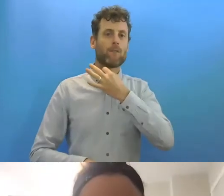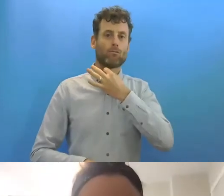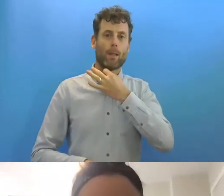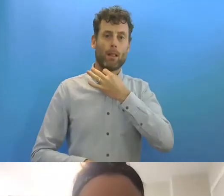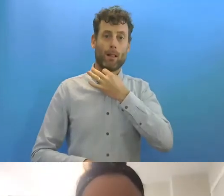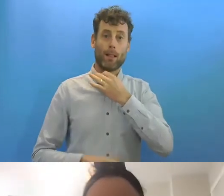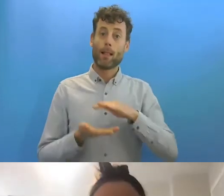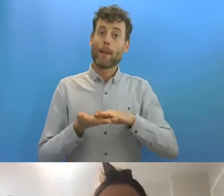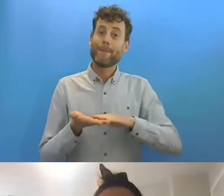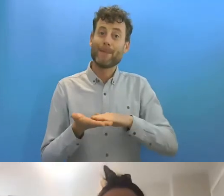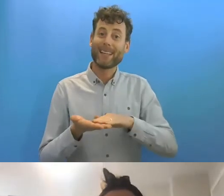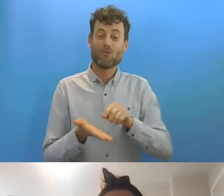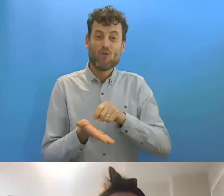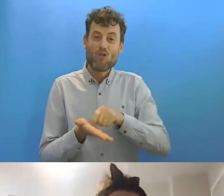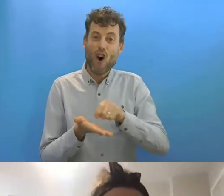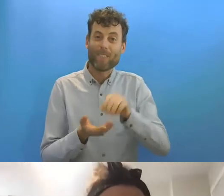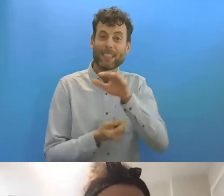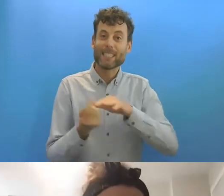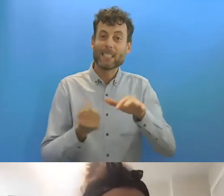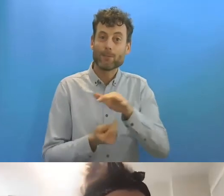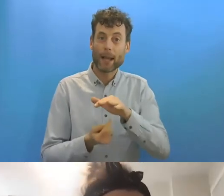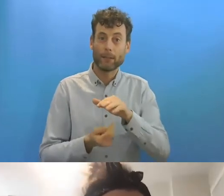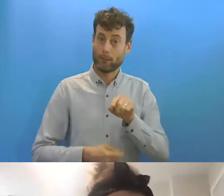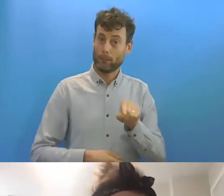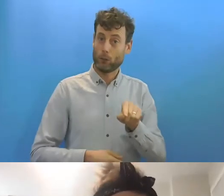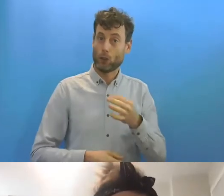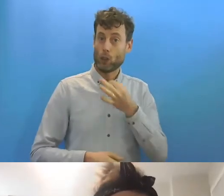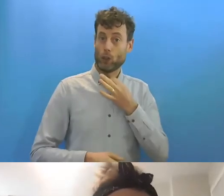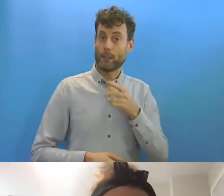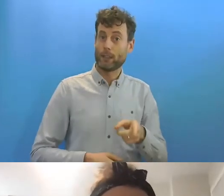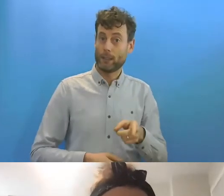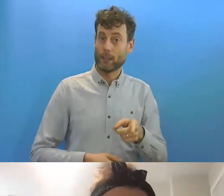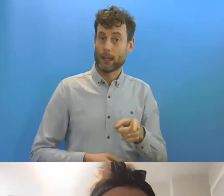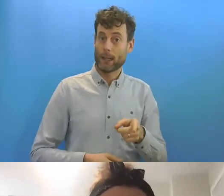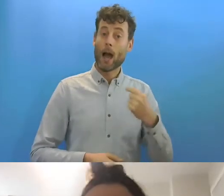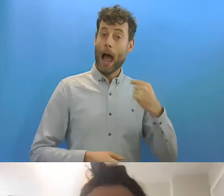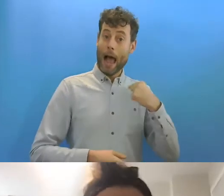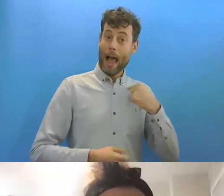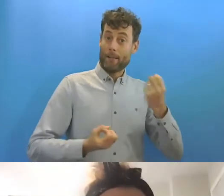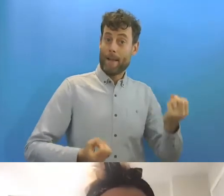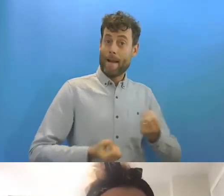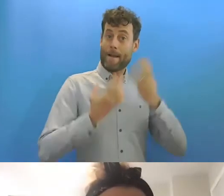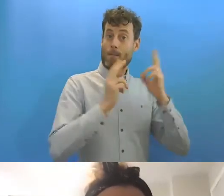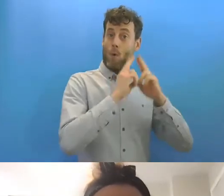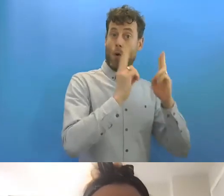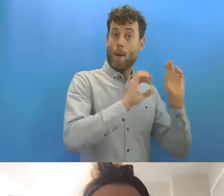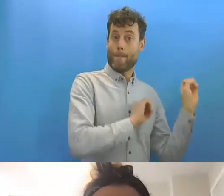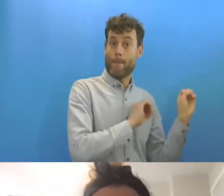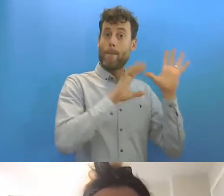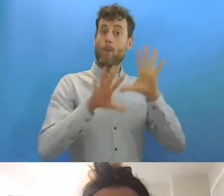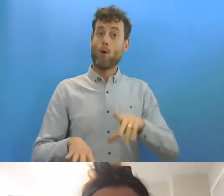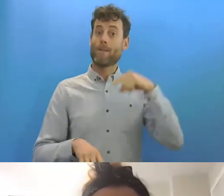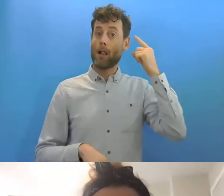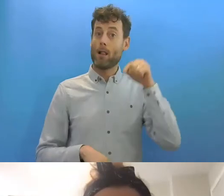the everything you would get from being in an office. I moved to London for the role, the culture that you would hope